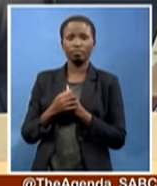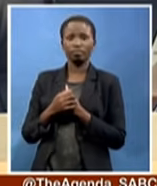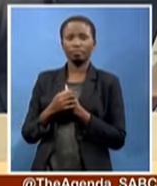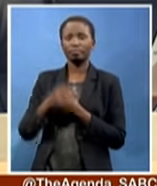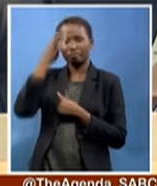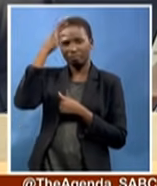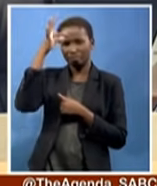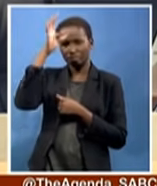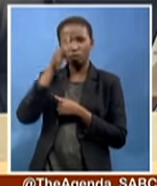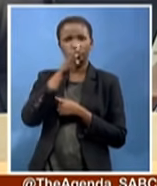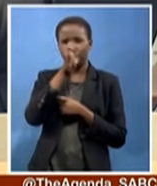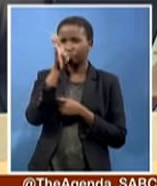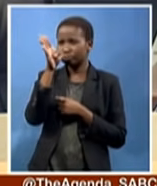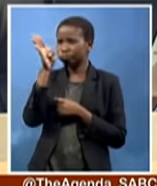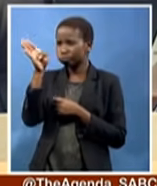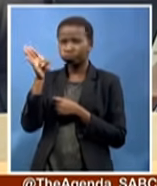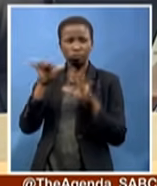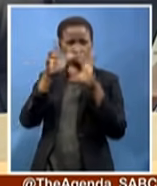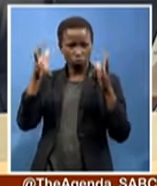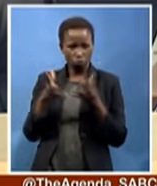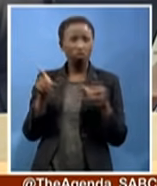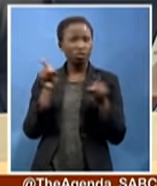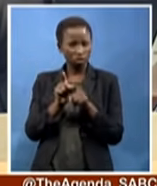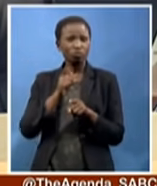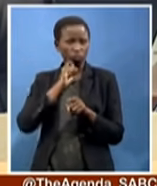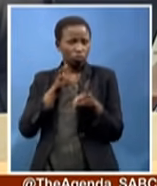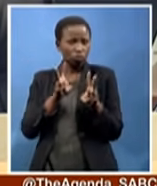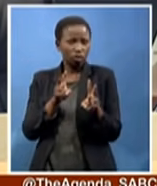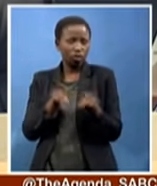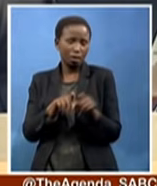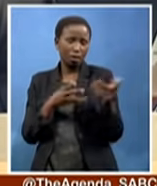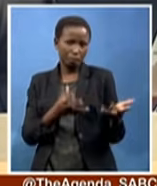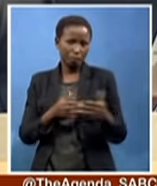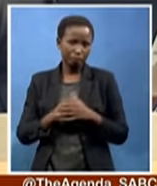mechanism, as outlined in the OECD paper.